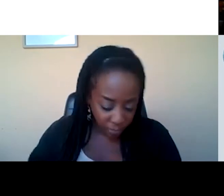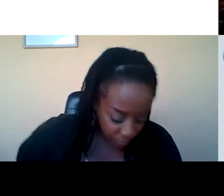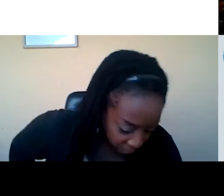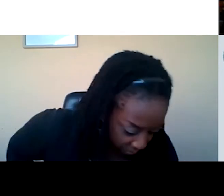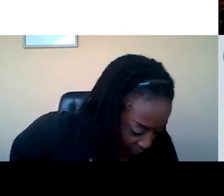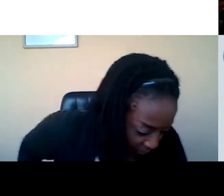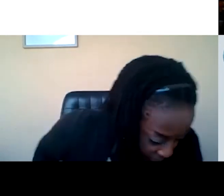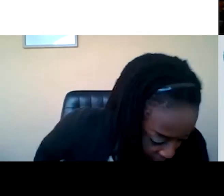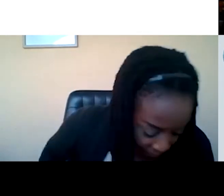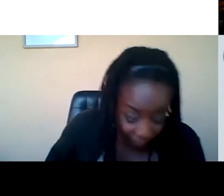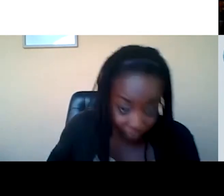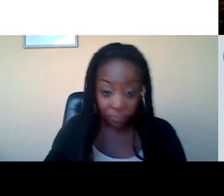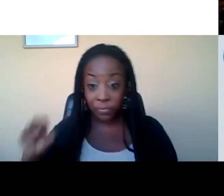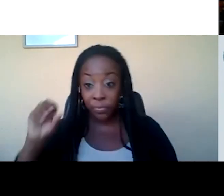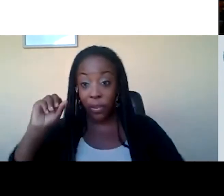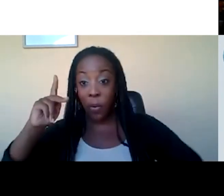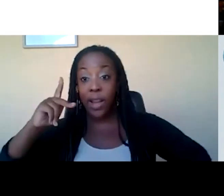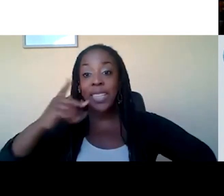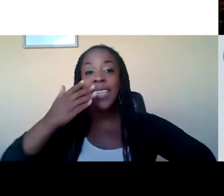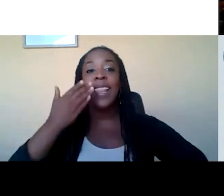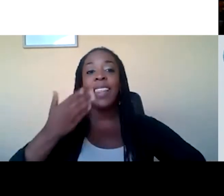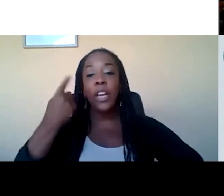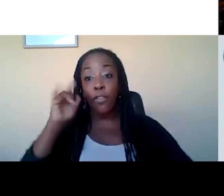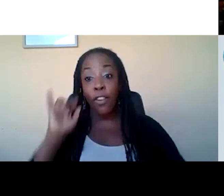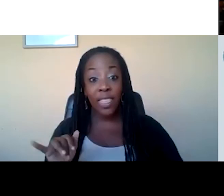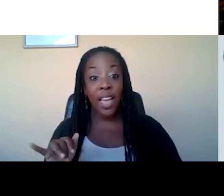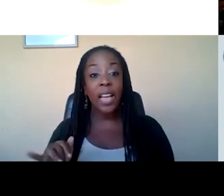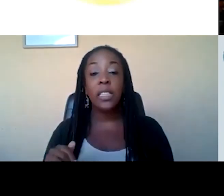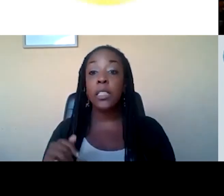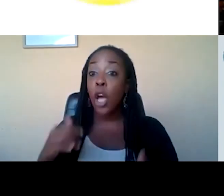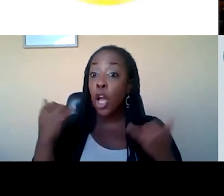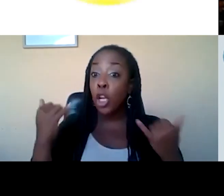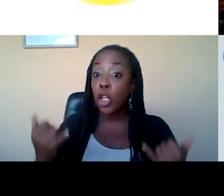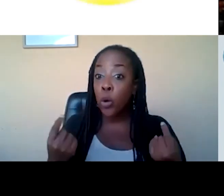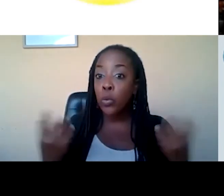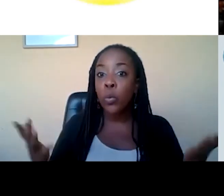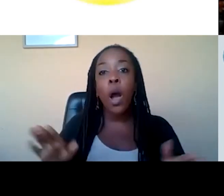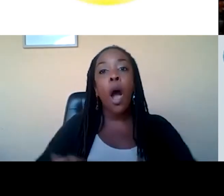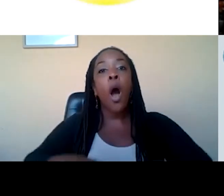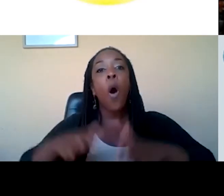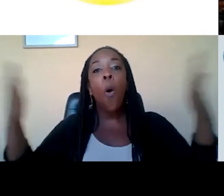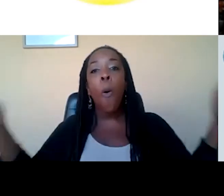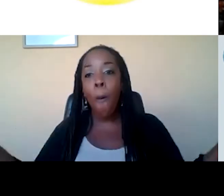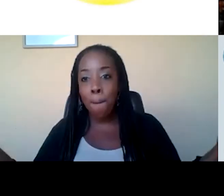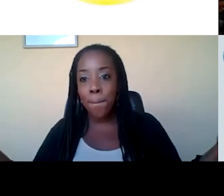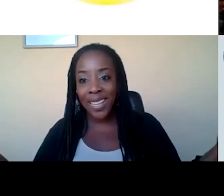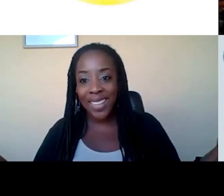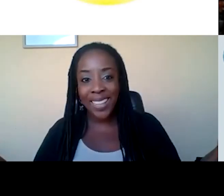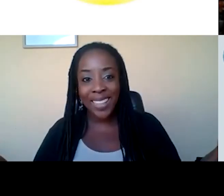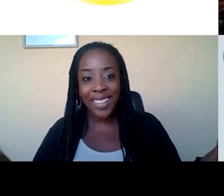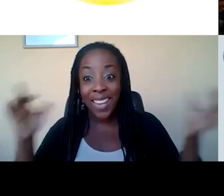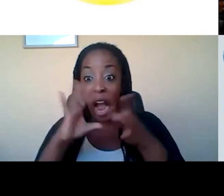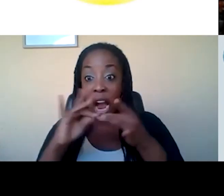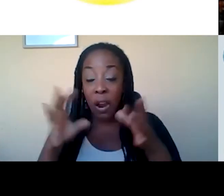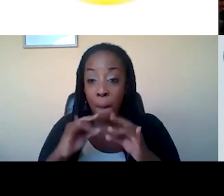Okay, thank you for that. So what we're going to do now is we're going to open the floor. There are actually some comments, not really